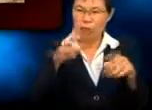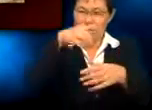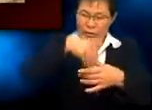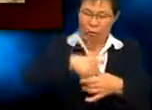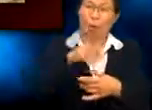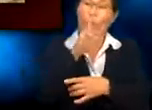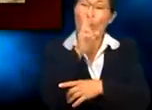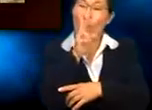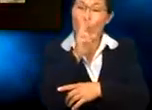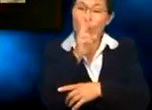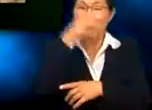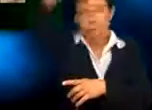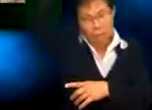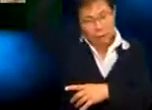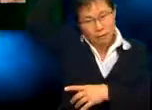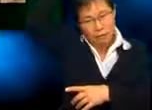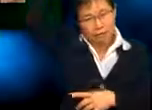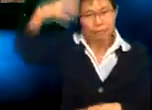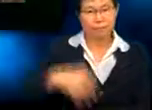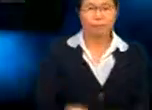1894 in Rawang, Selangor.